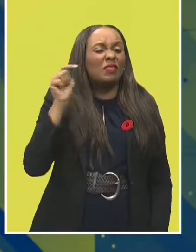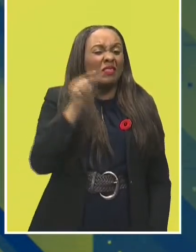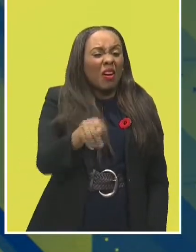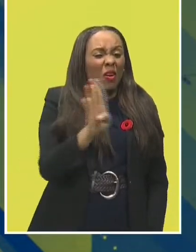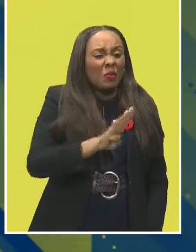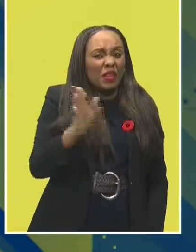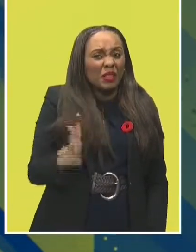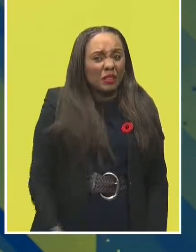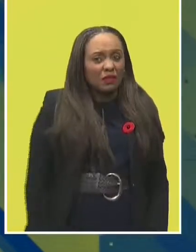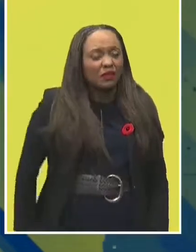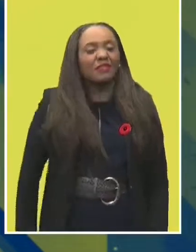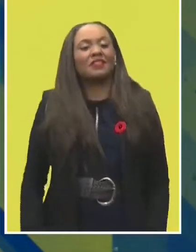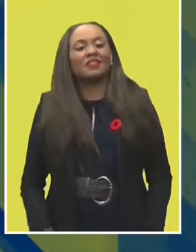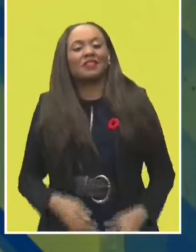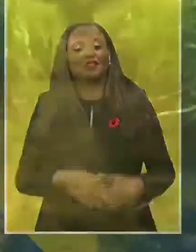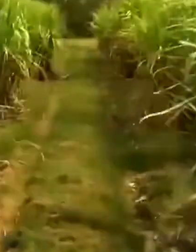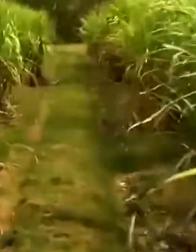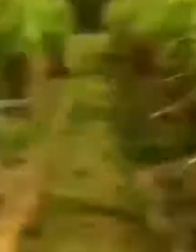Bajan.